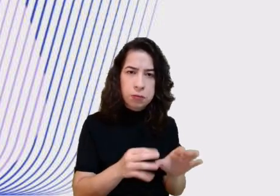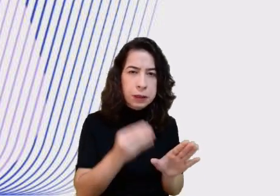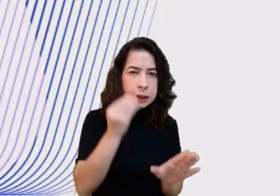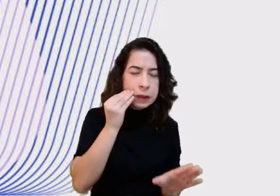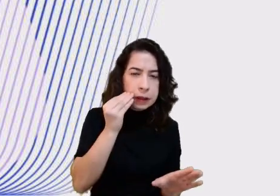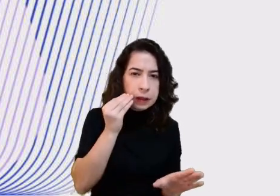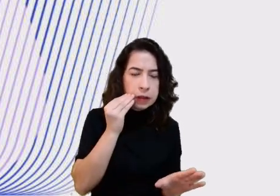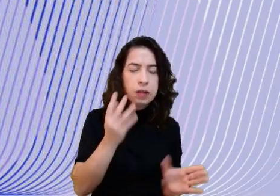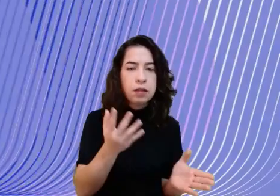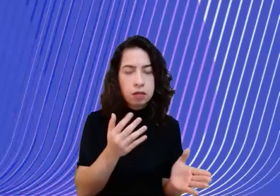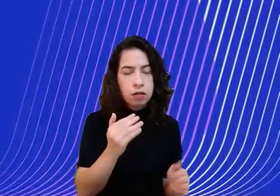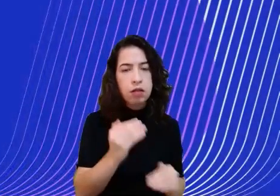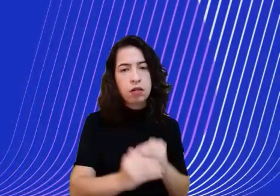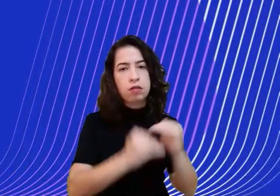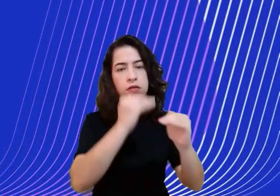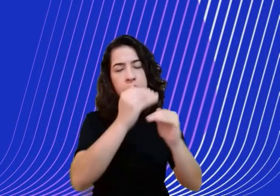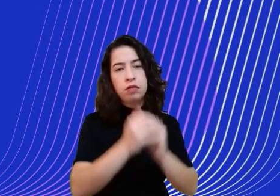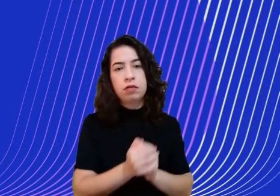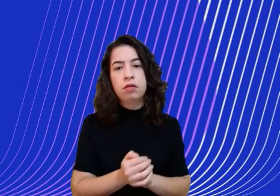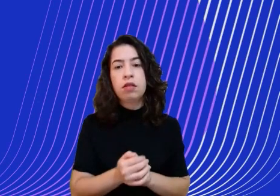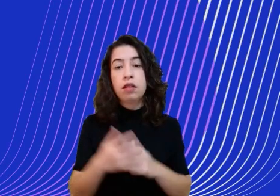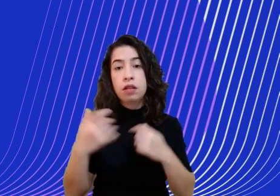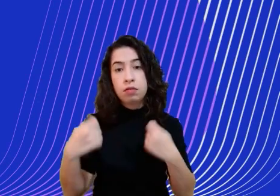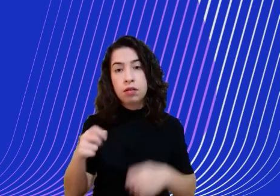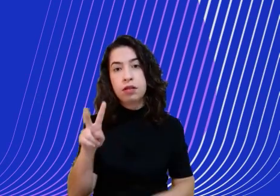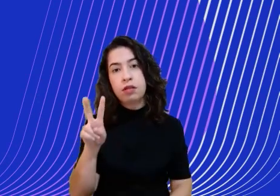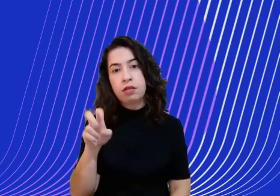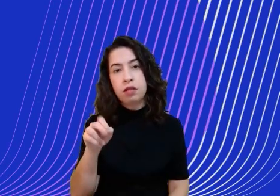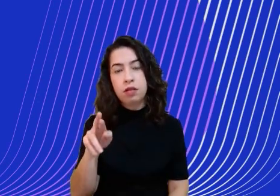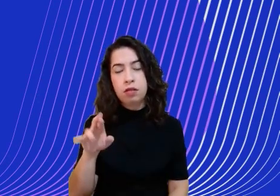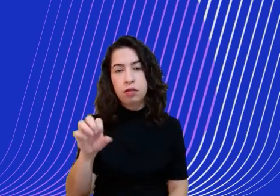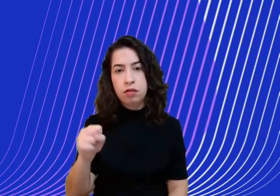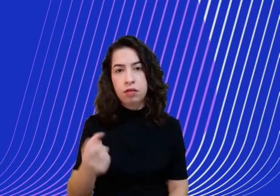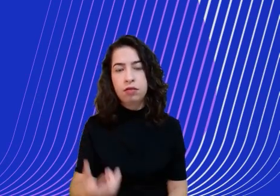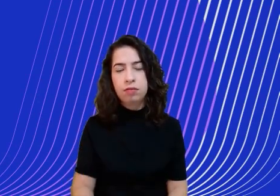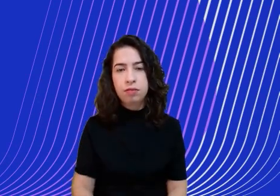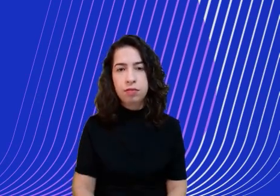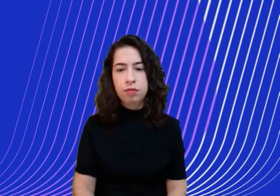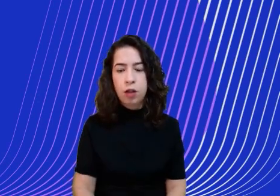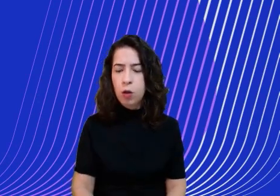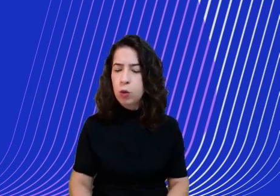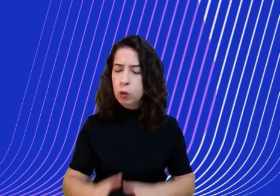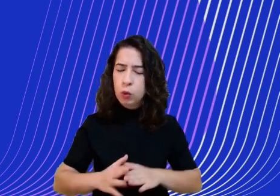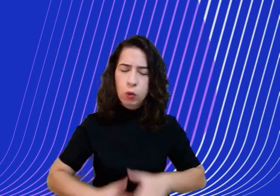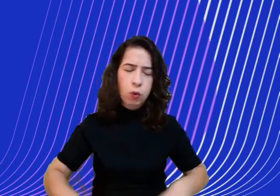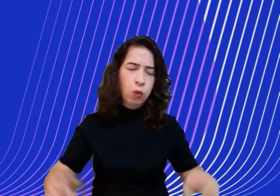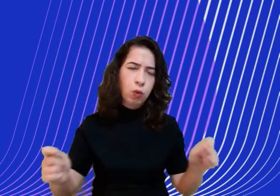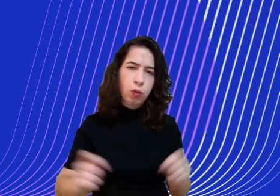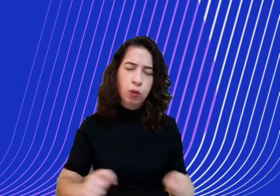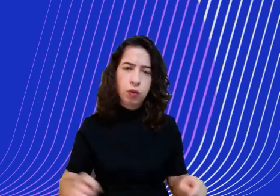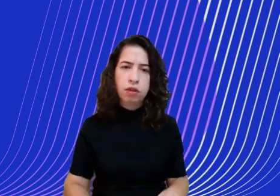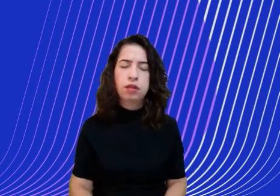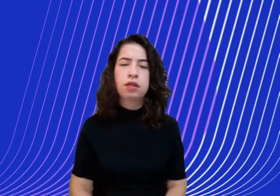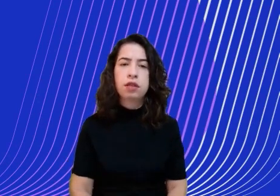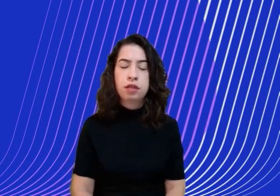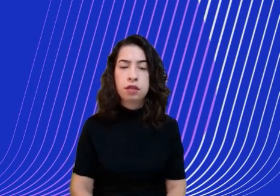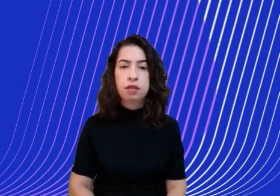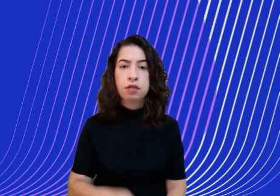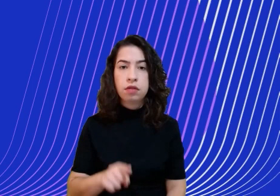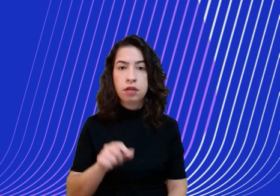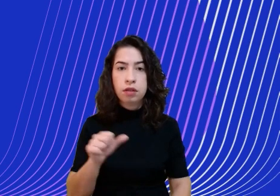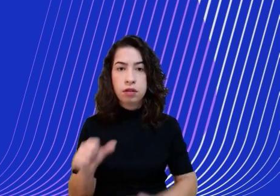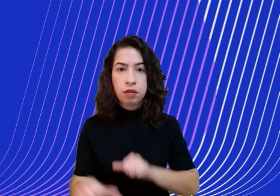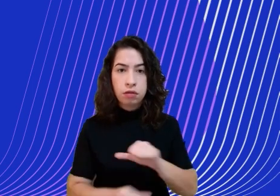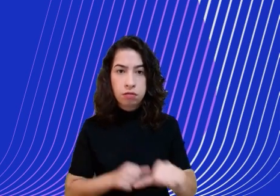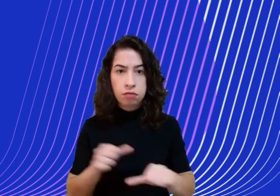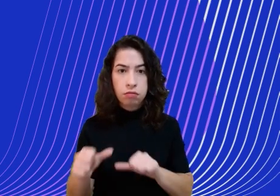it's more advanced, and then we can have the venture in this line. So all the existing possibilities, so you